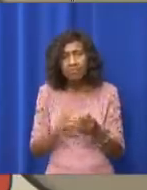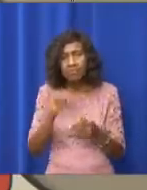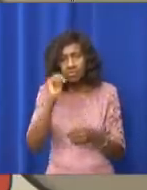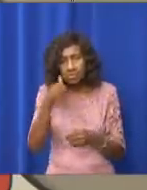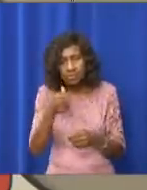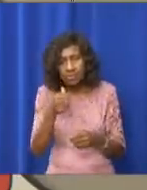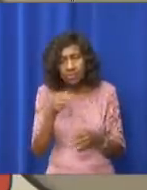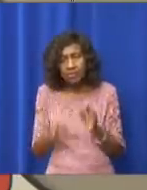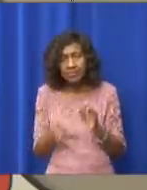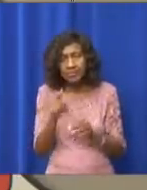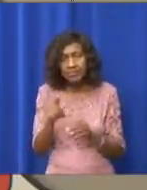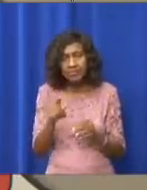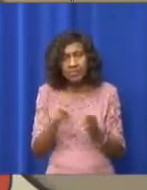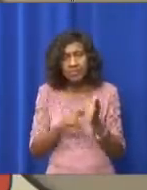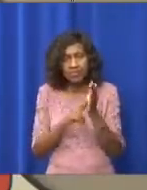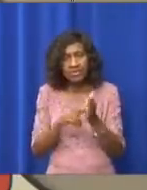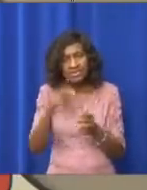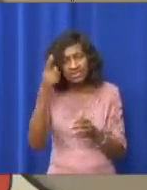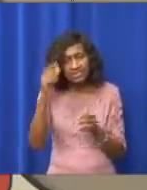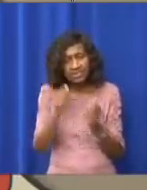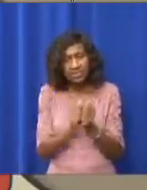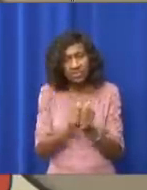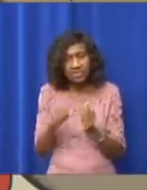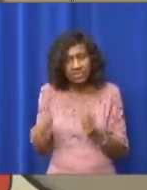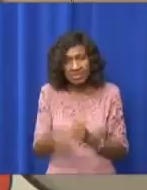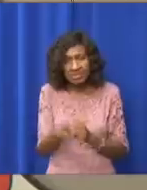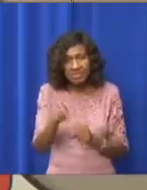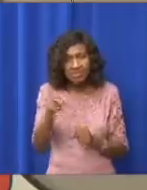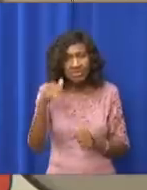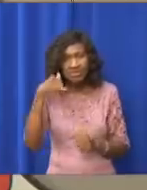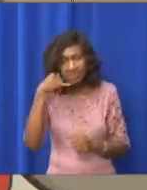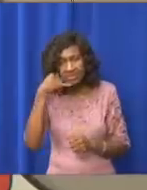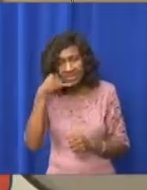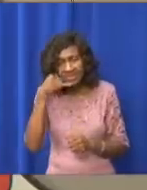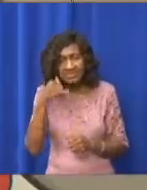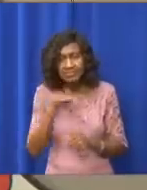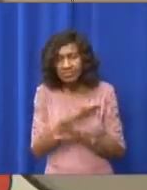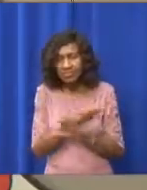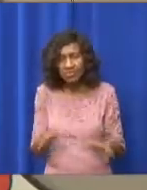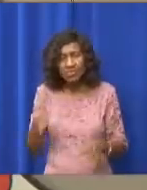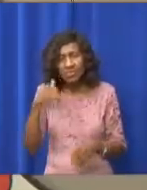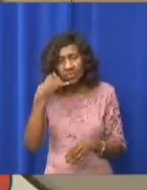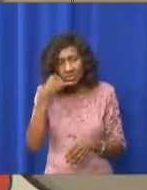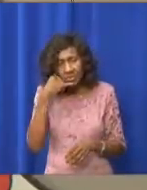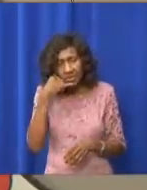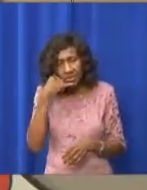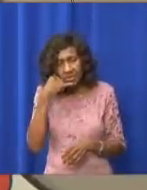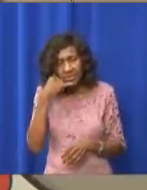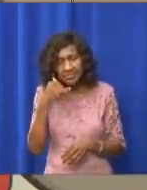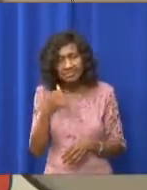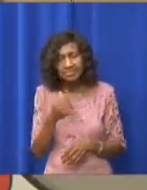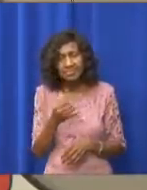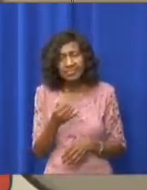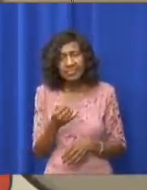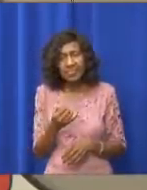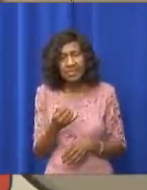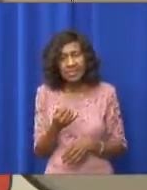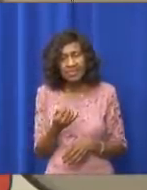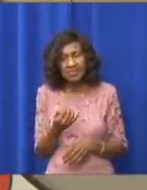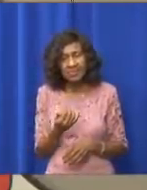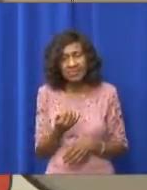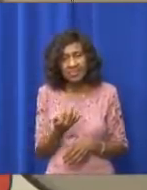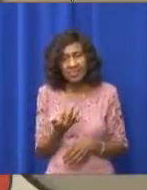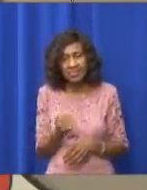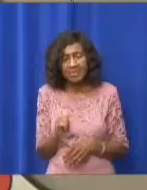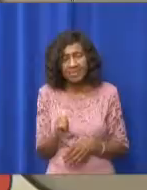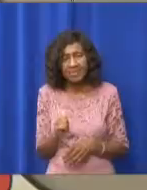you will be sent details of how to book tomorrow. So please do not call or email the travel helpline as they will not have any